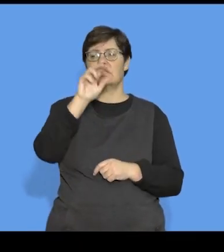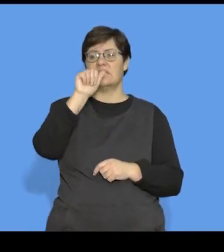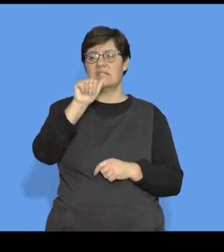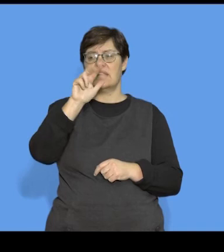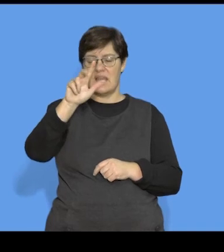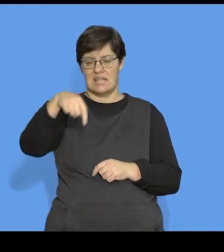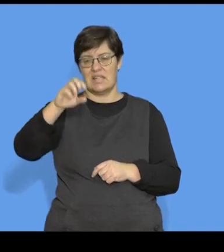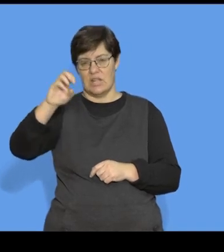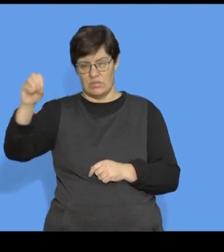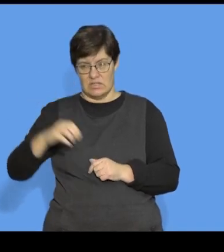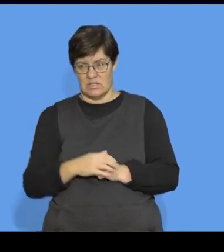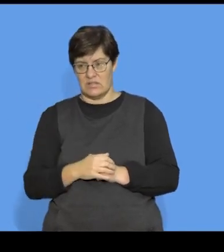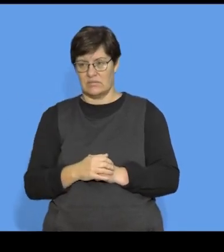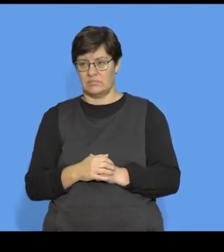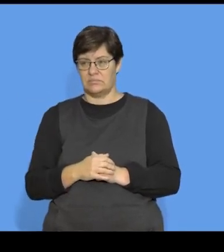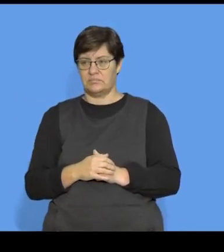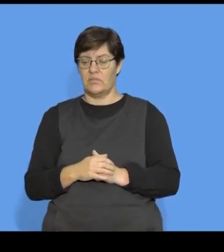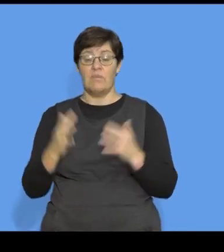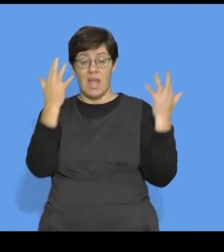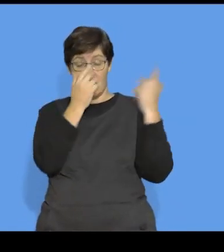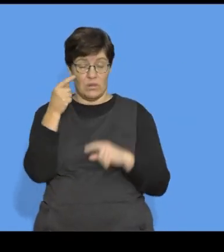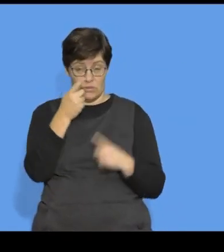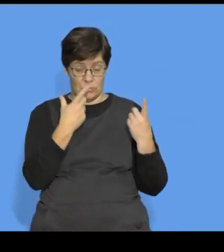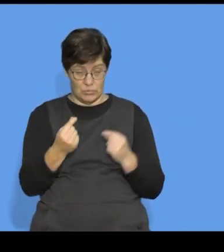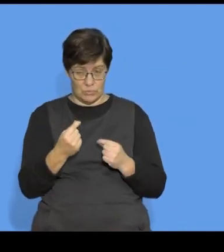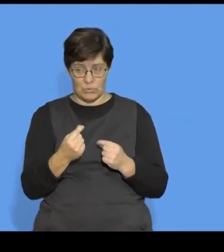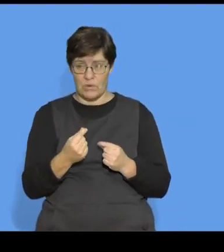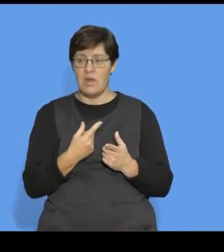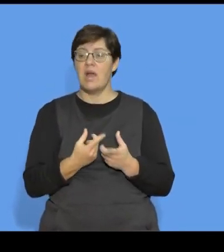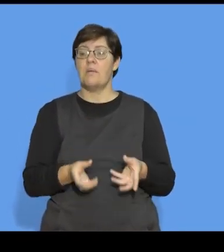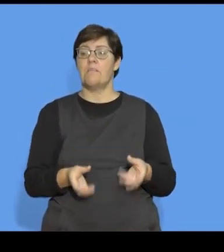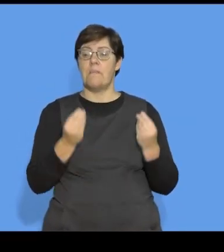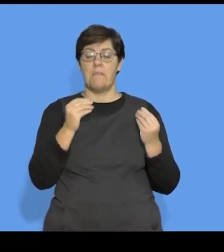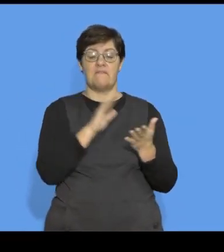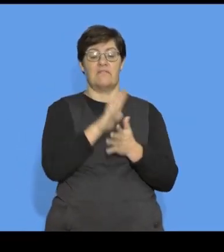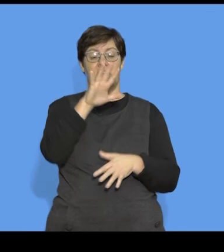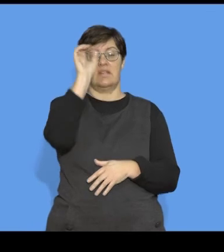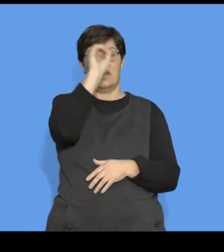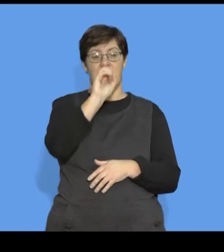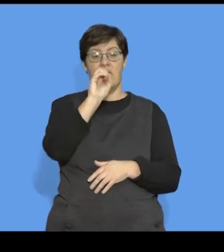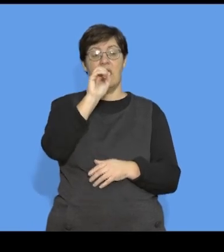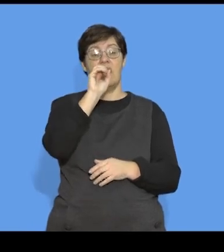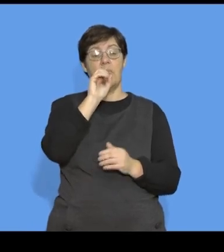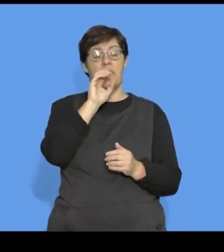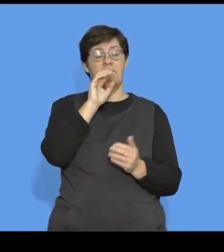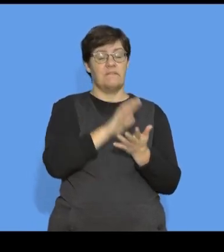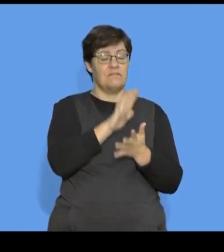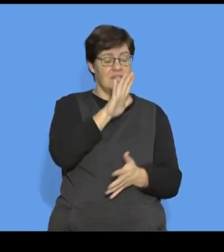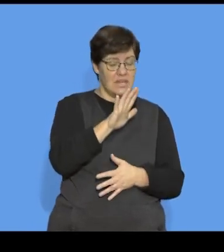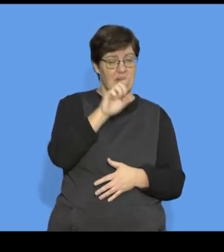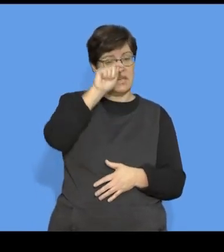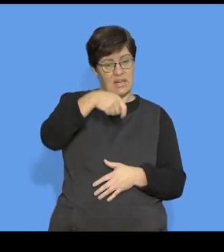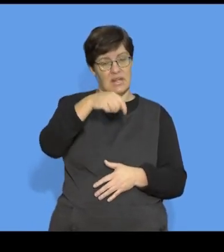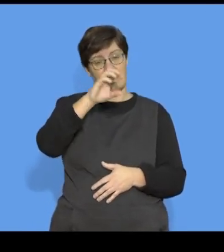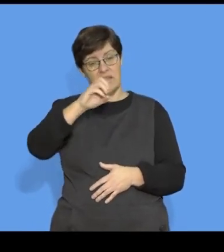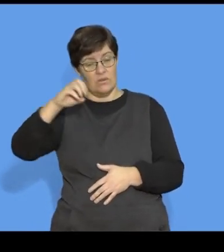to 268,000. So now, if you do this calculation, you get a figure of 15,000 Rand for